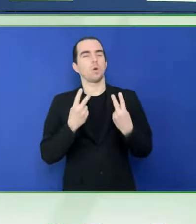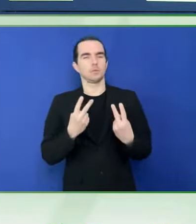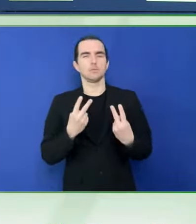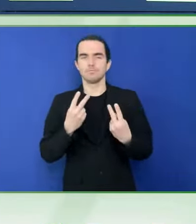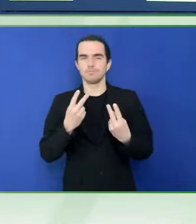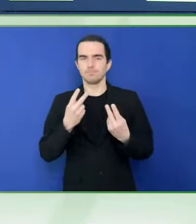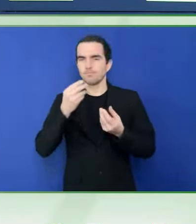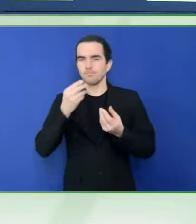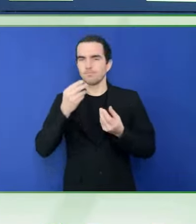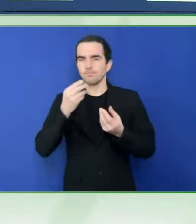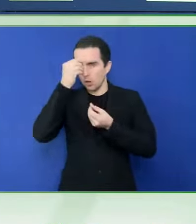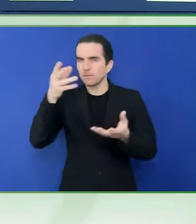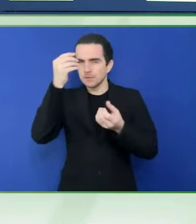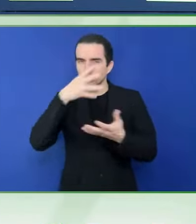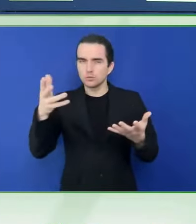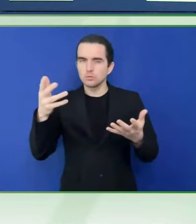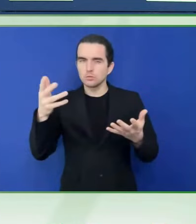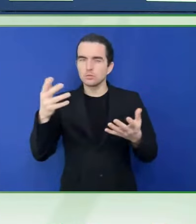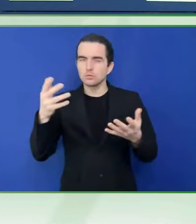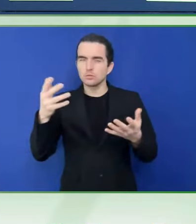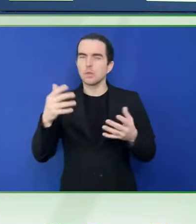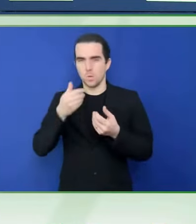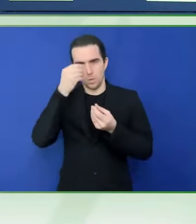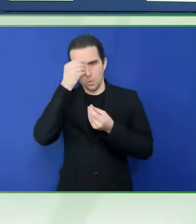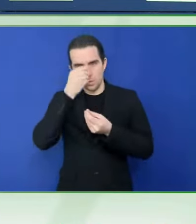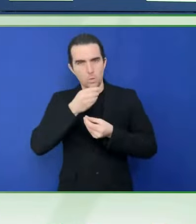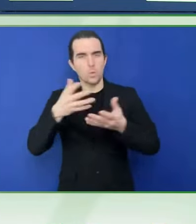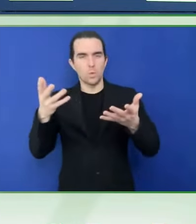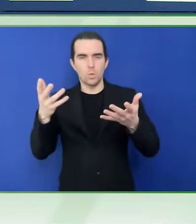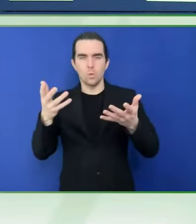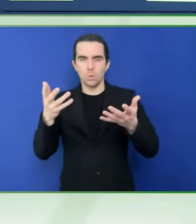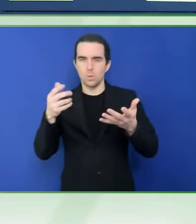together with hearings disability